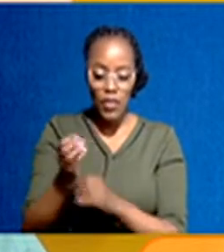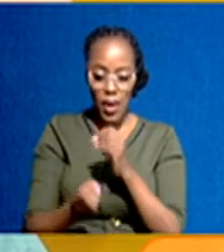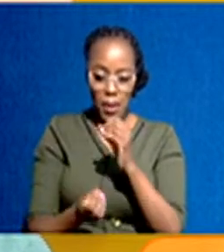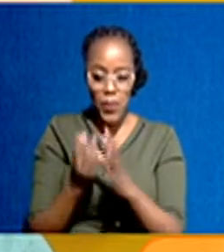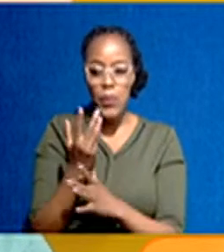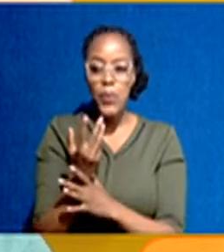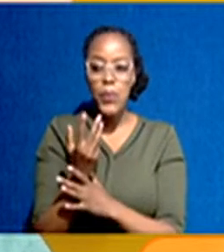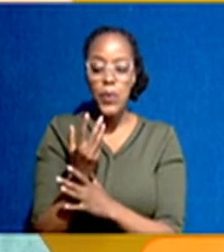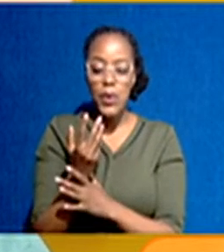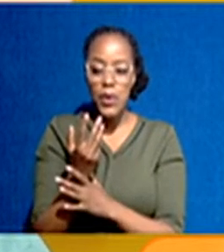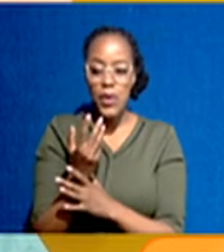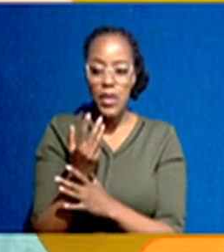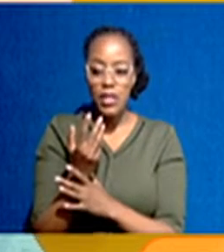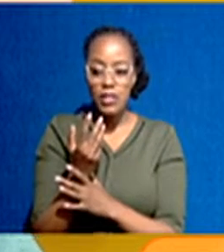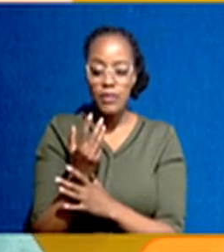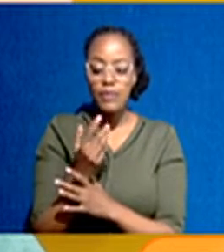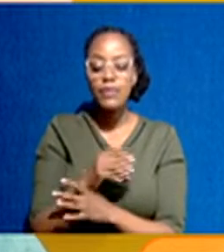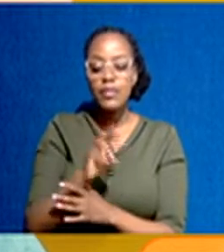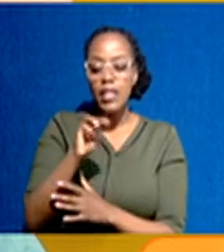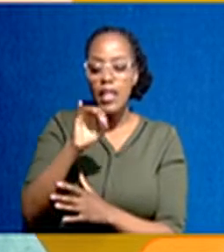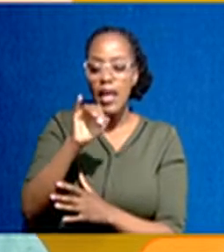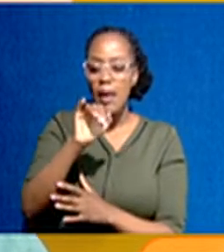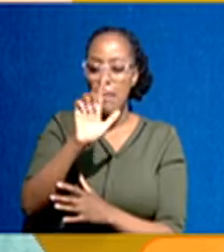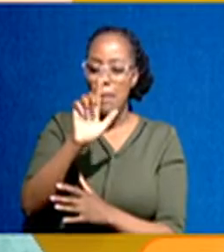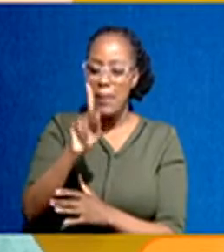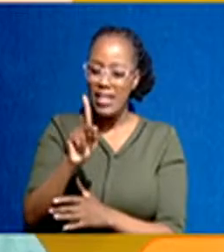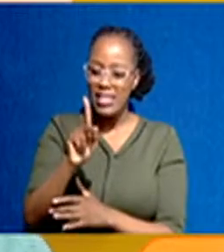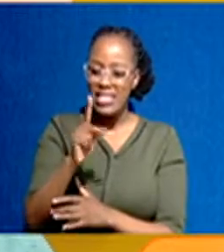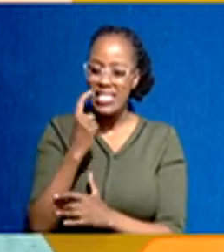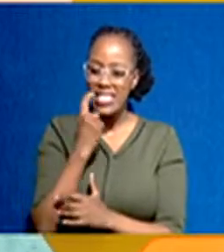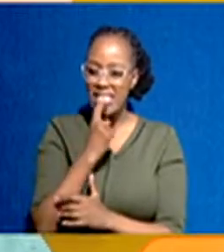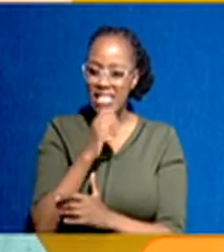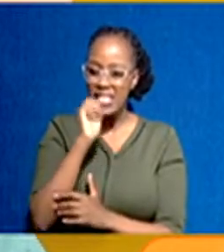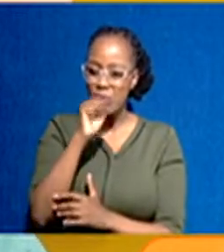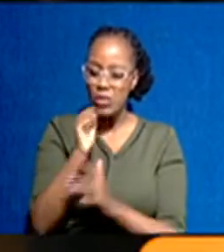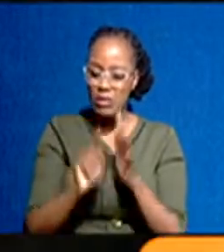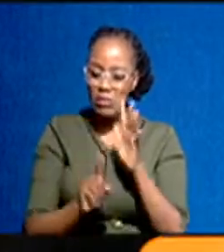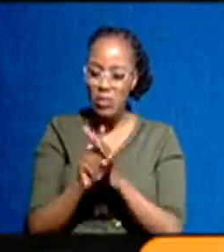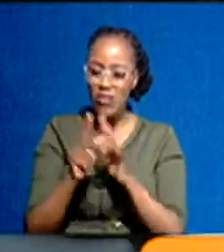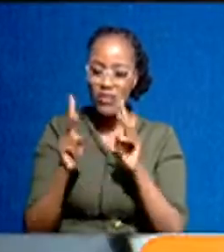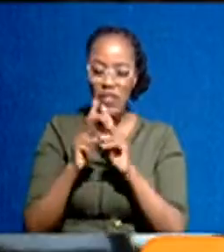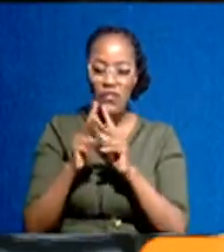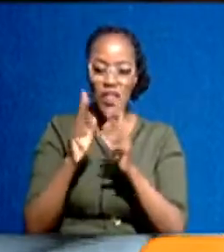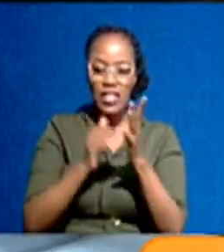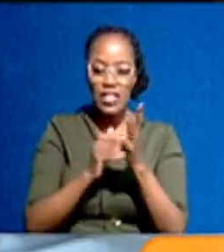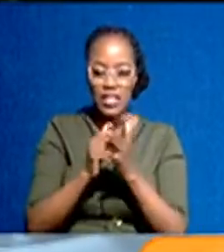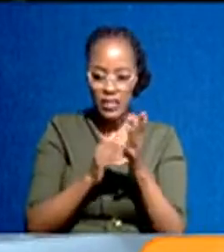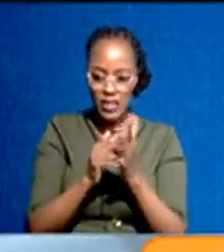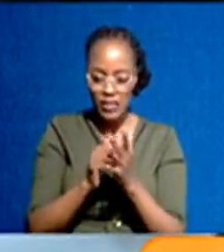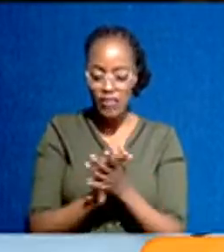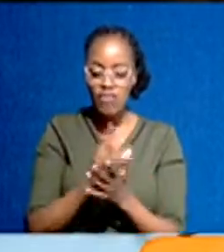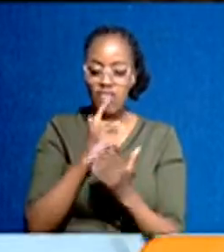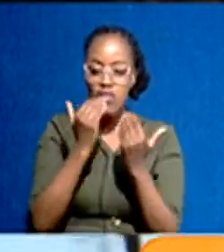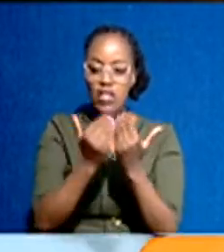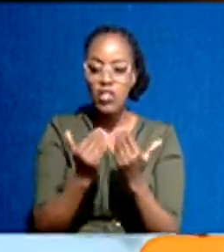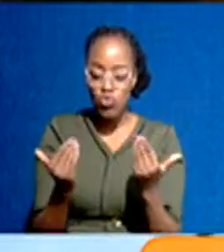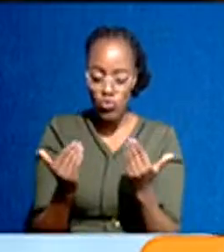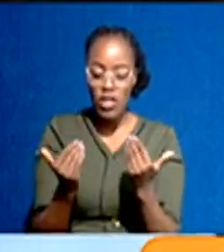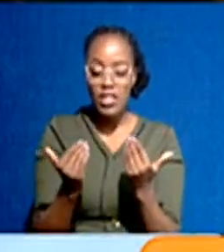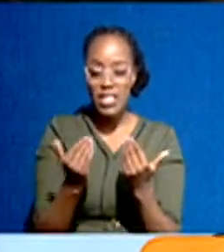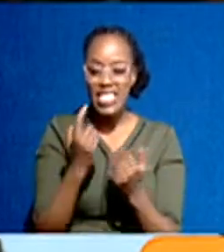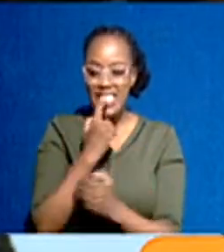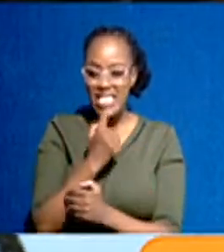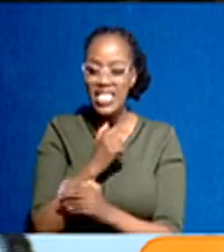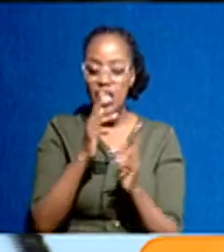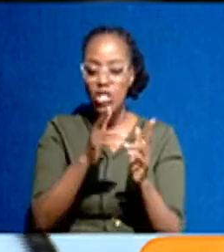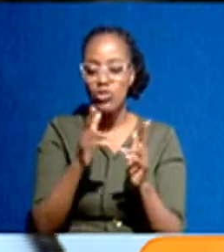of, the milk teeth. And the milk teeth will erupt, being very weak. David noticed his children's teeth were developing